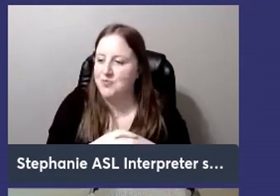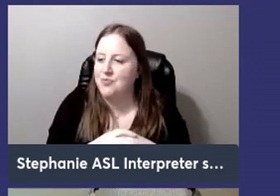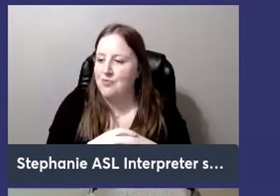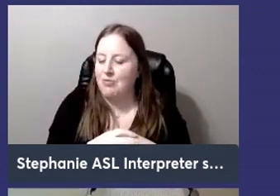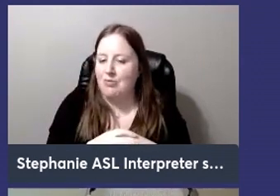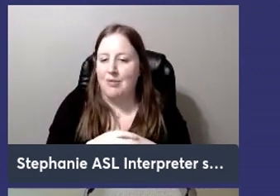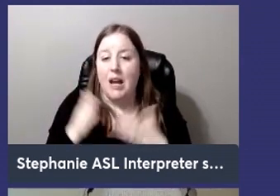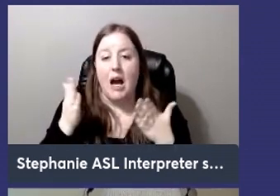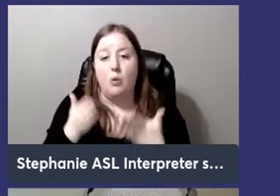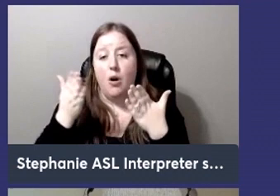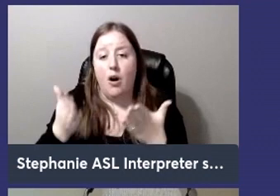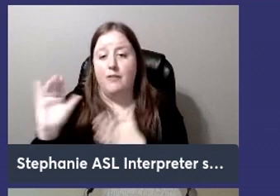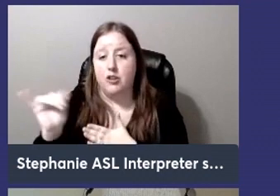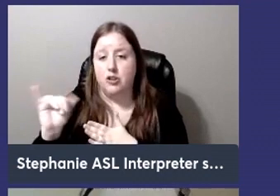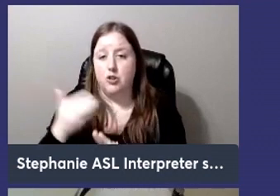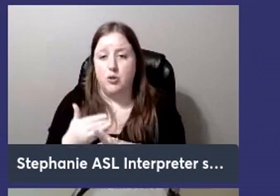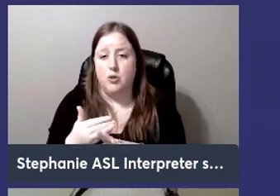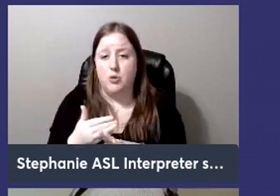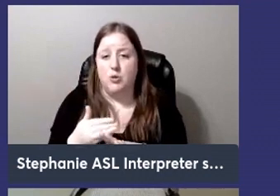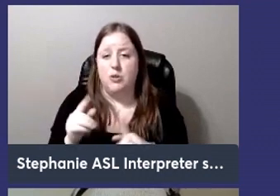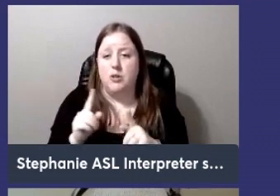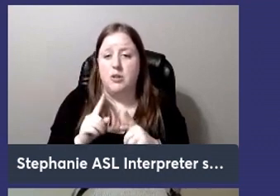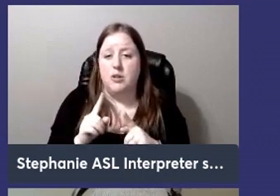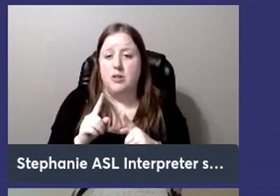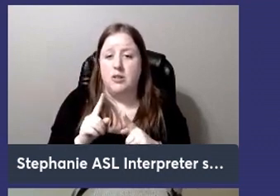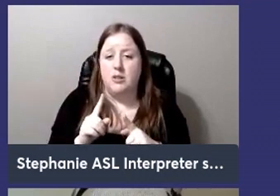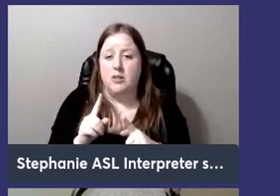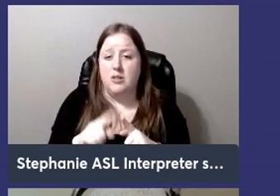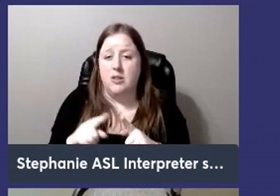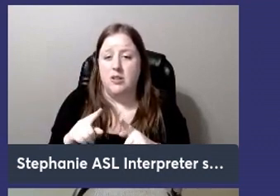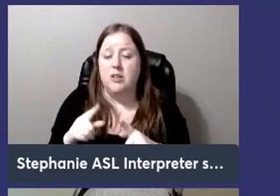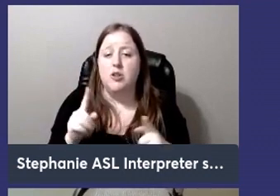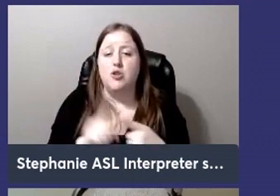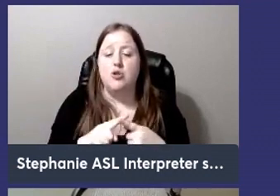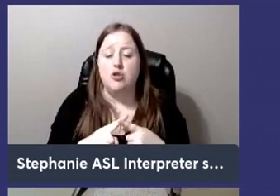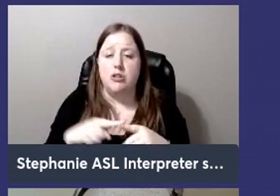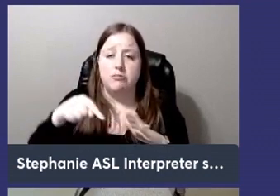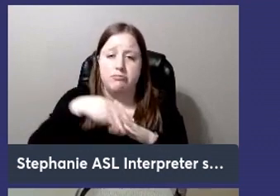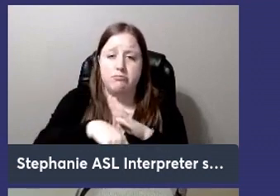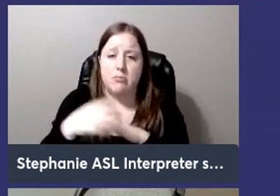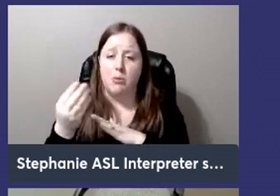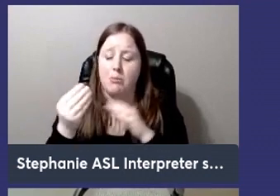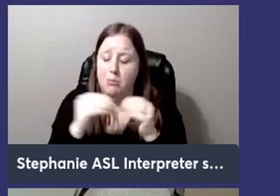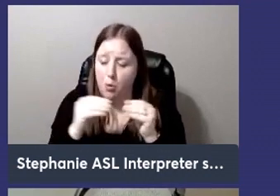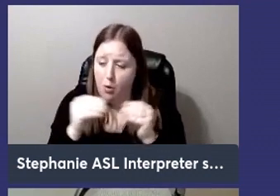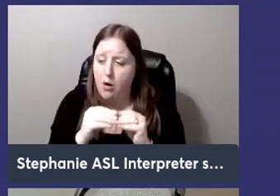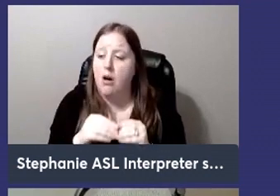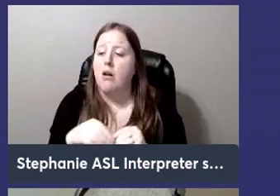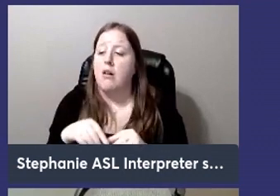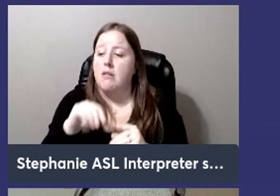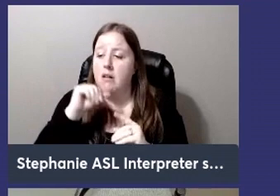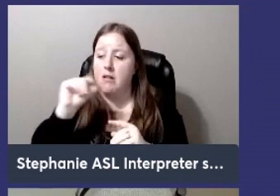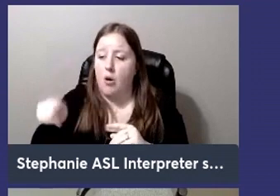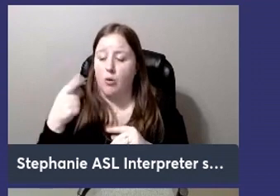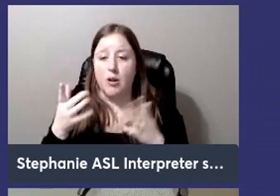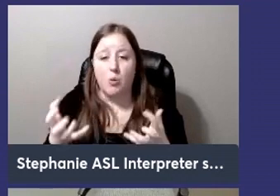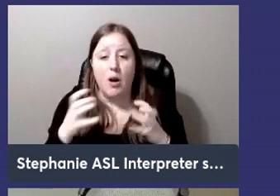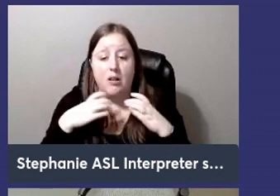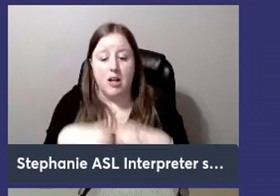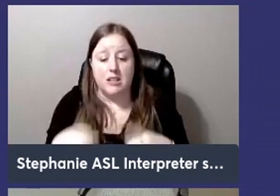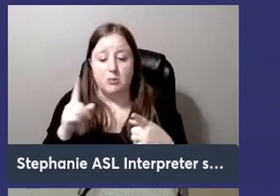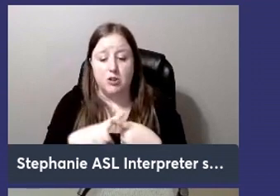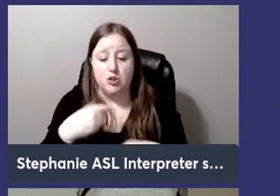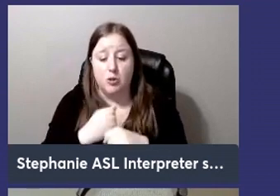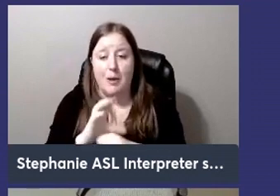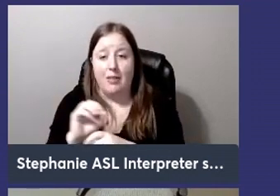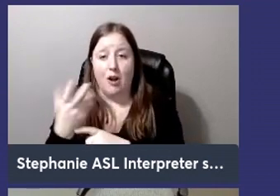one more thing, Kyle, before just to take your statement a little bit further. Not only do we want to be able to let customers make their own, and